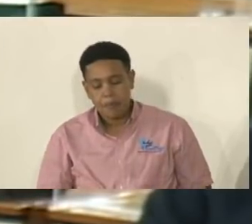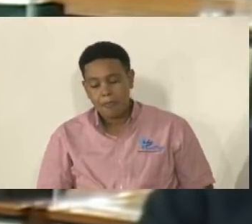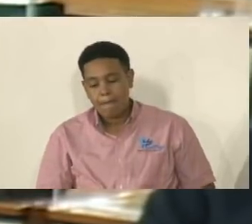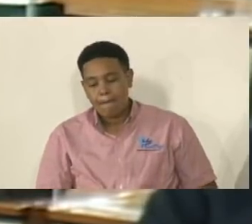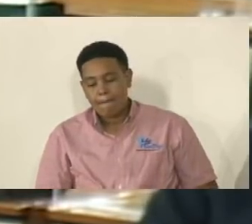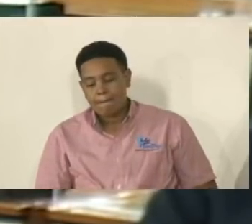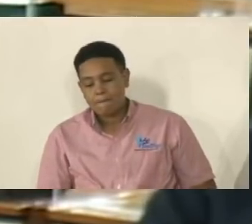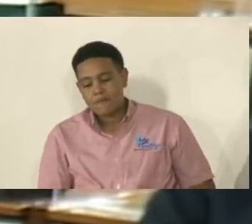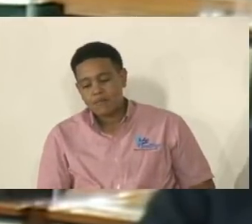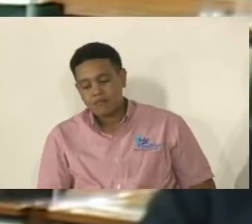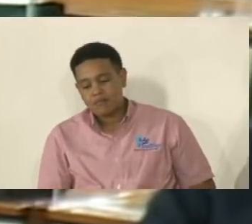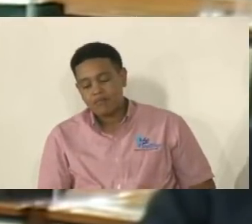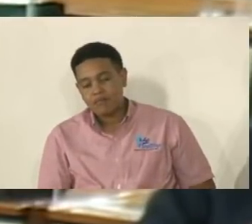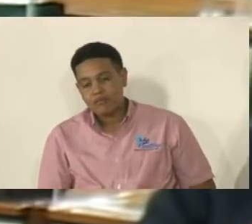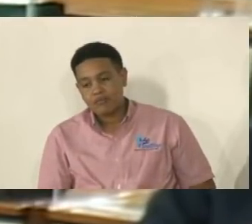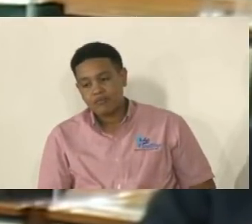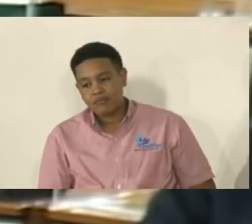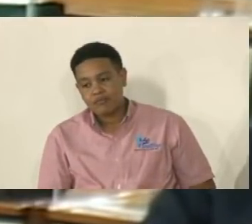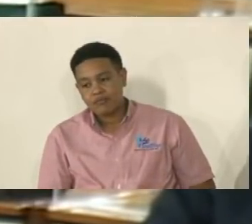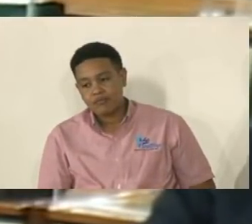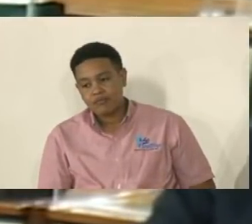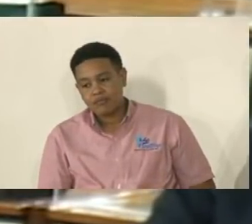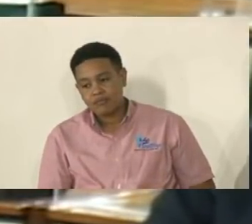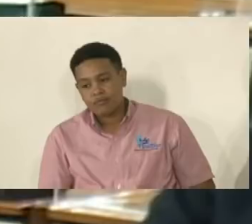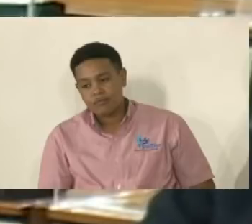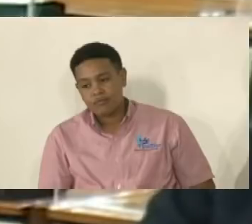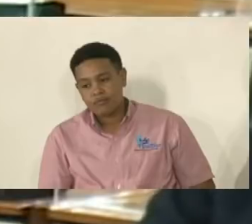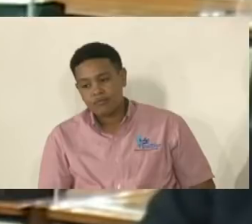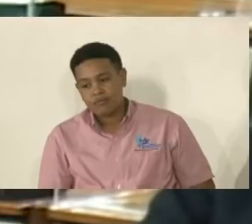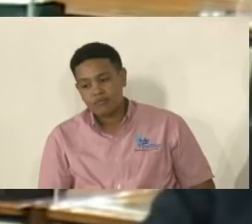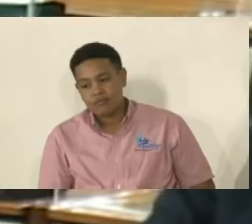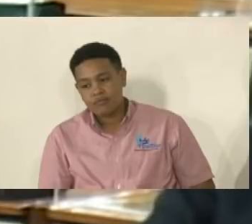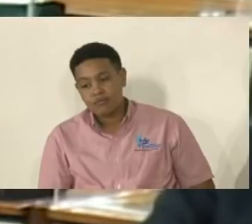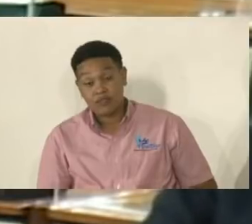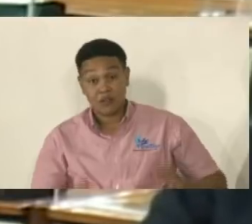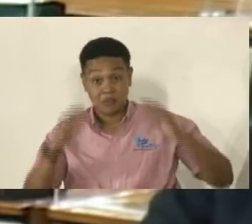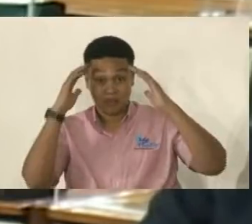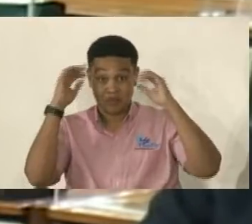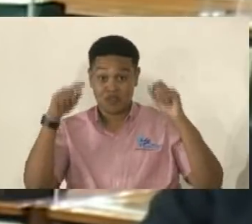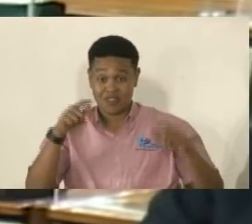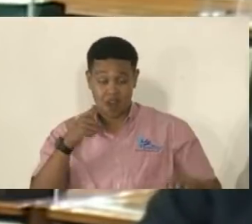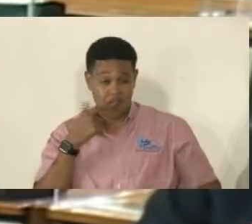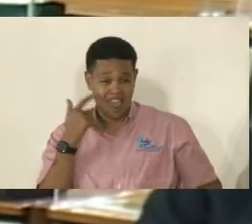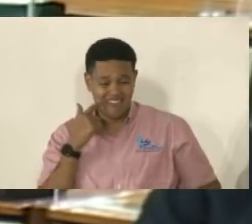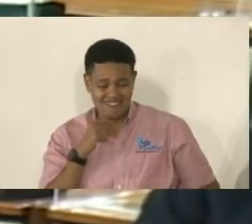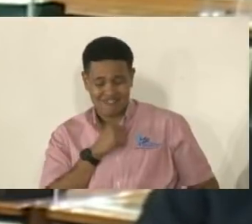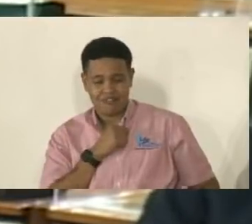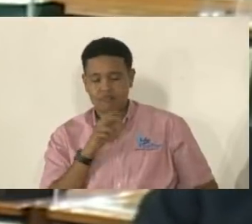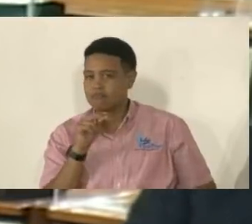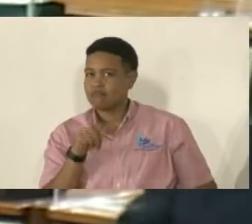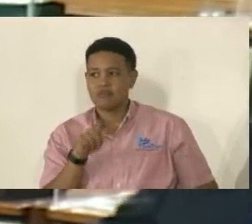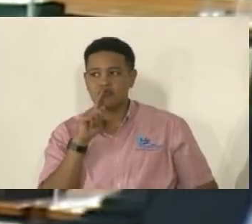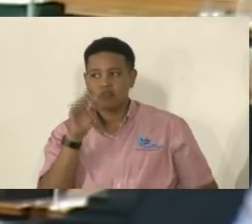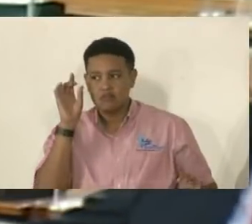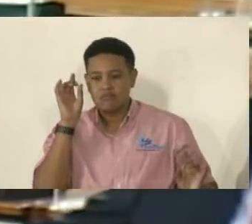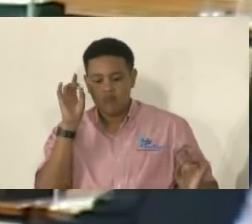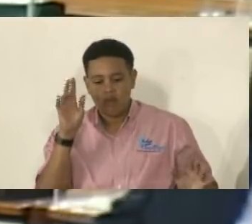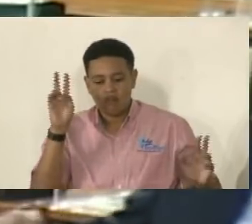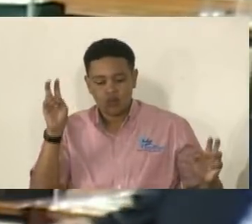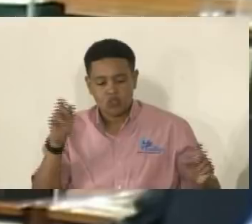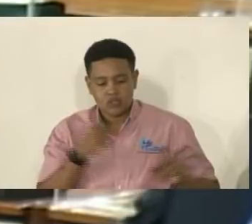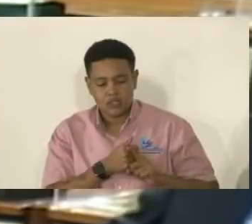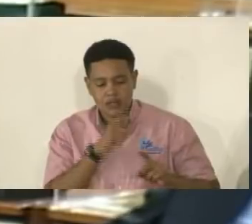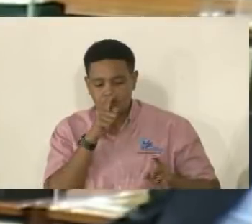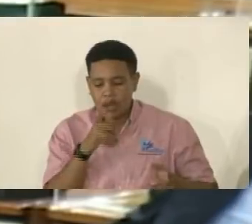Mr. President, this is nothing to scoff at. It is a chronic issue. It has been